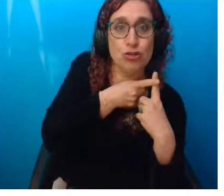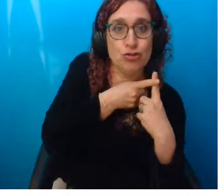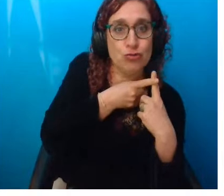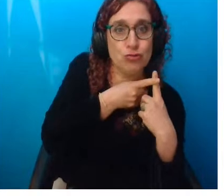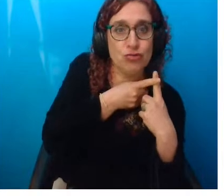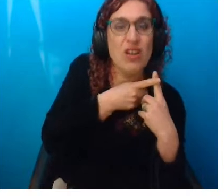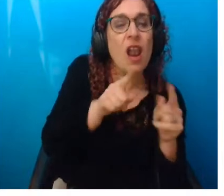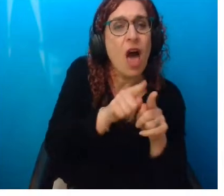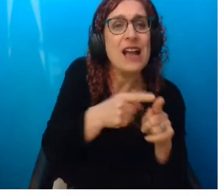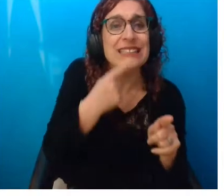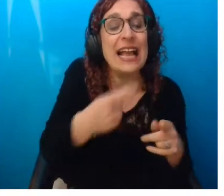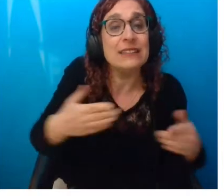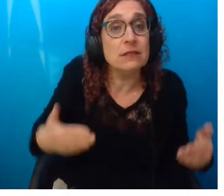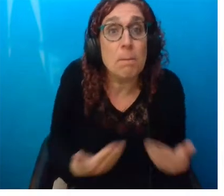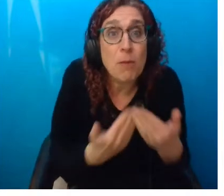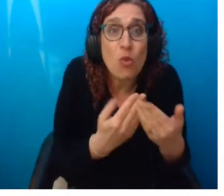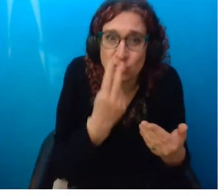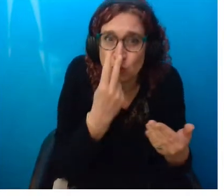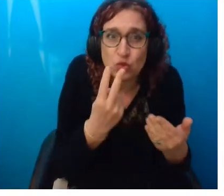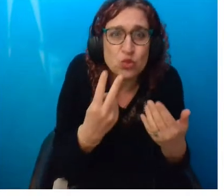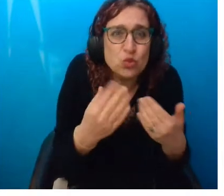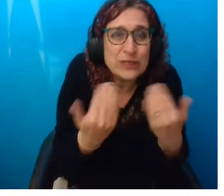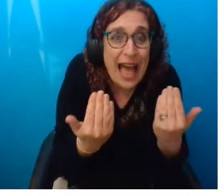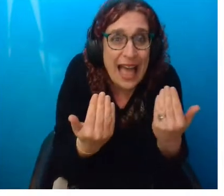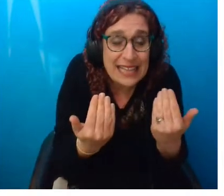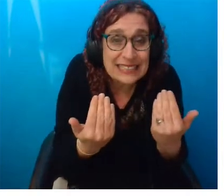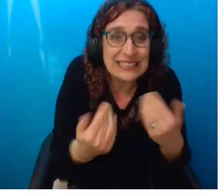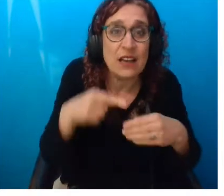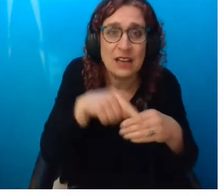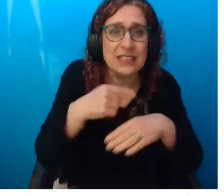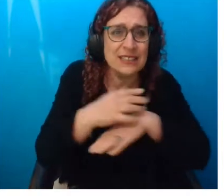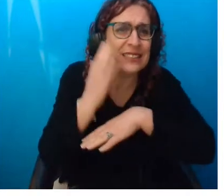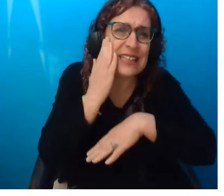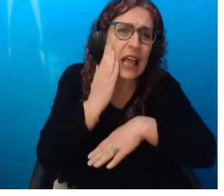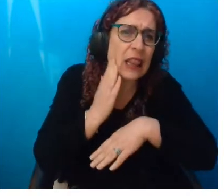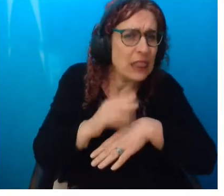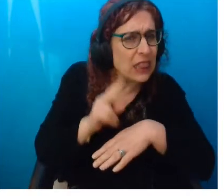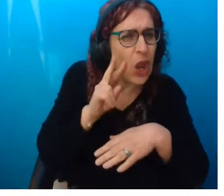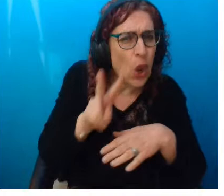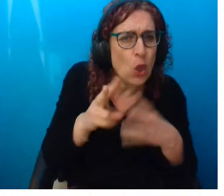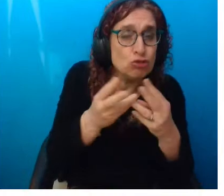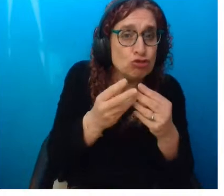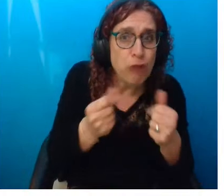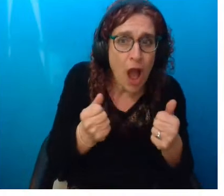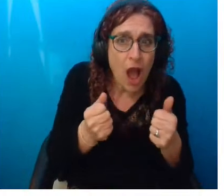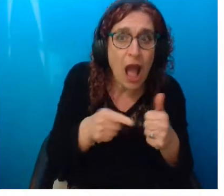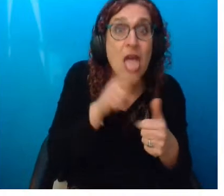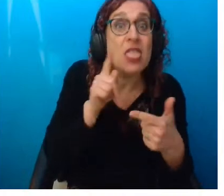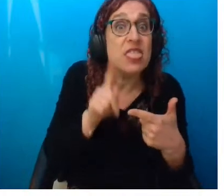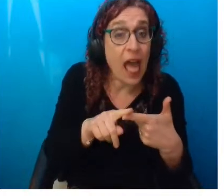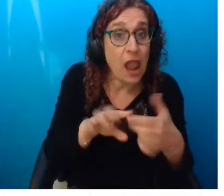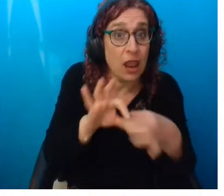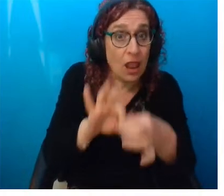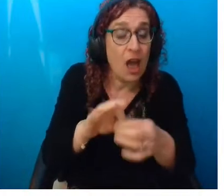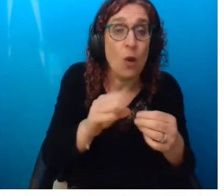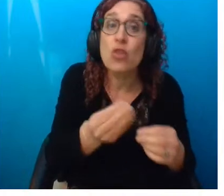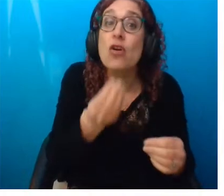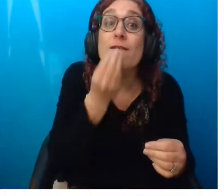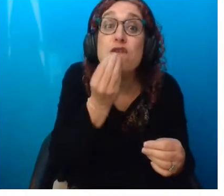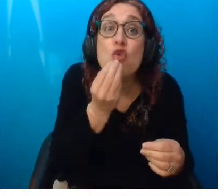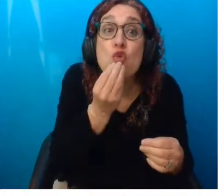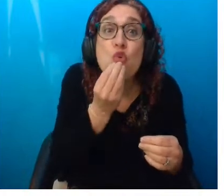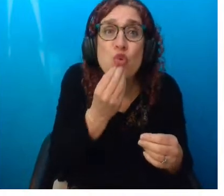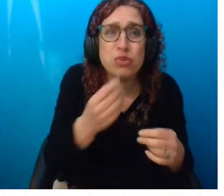2 drying of the skin, and then quickly developing food allergies, which then resolve,